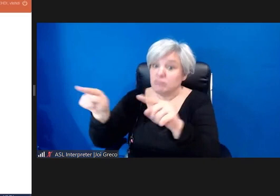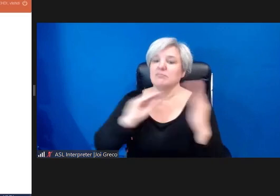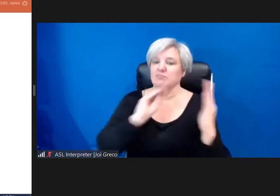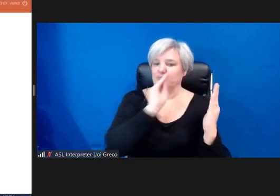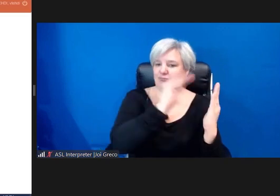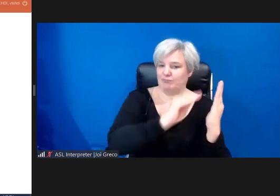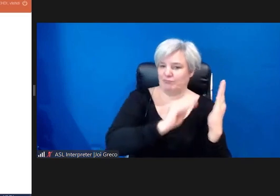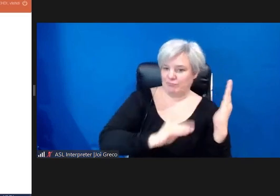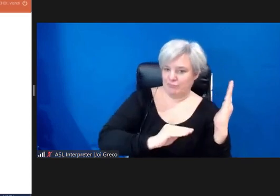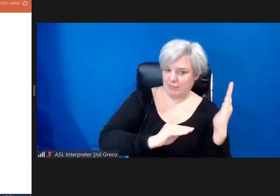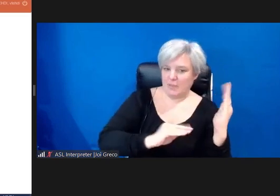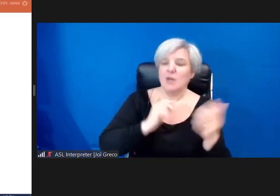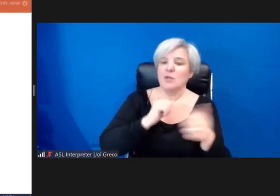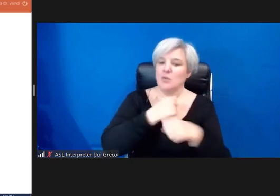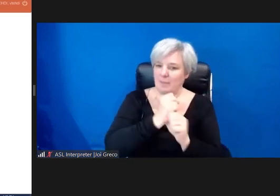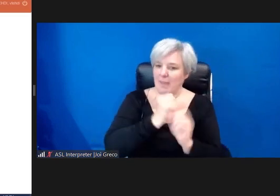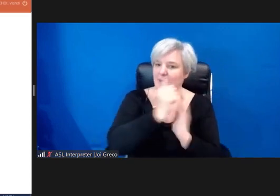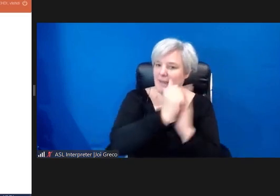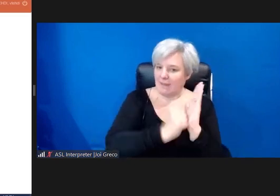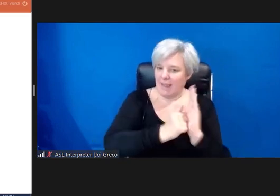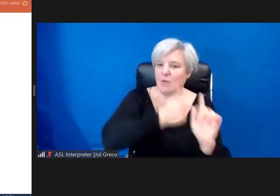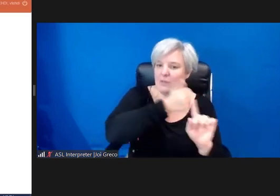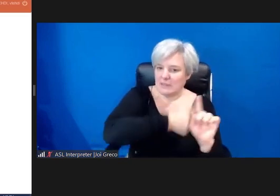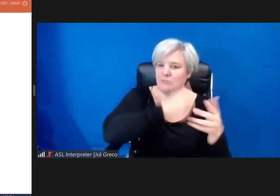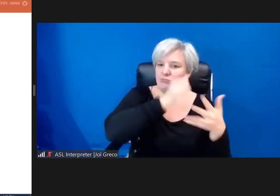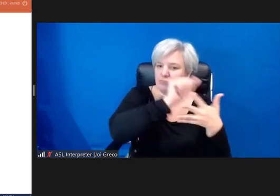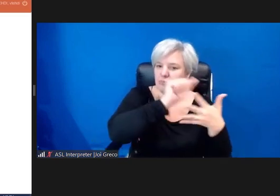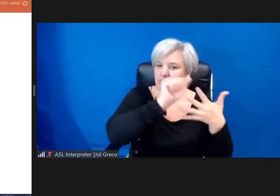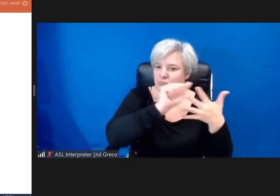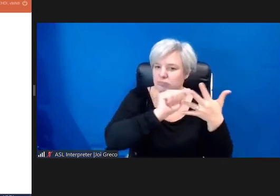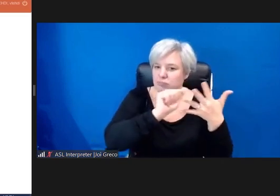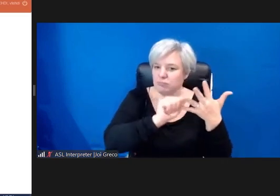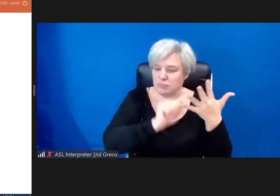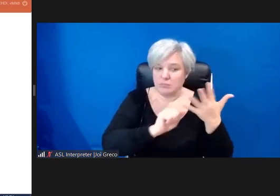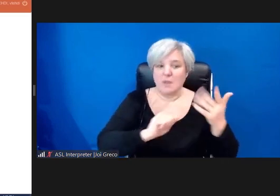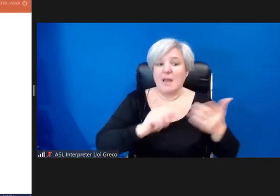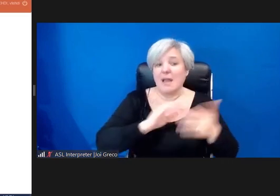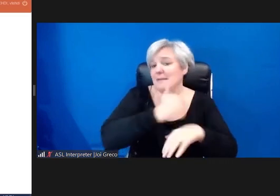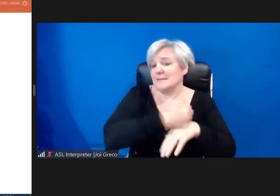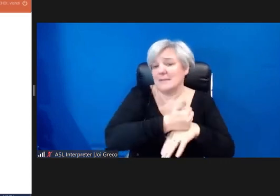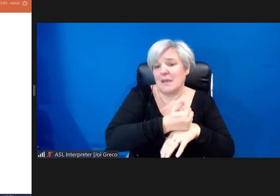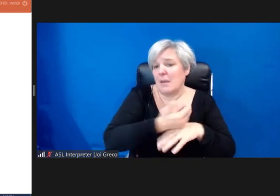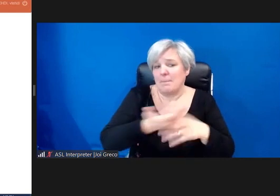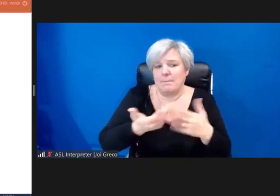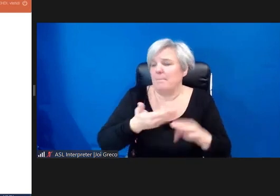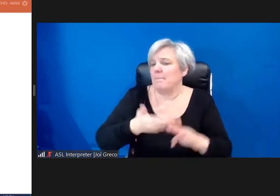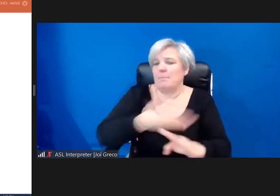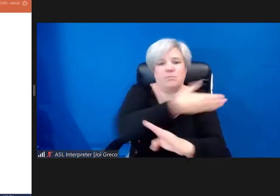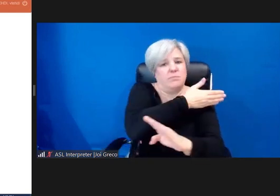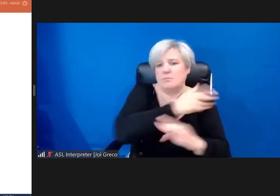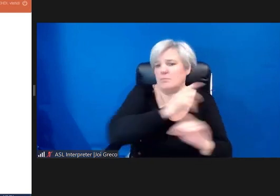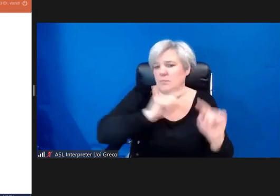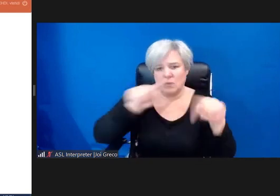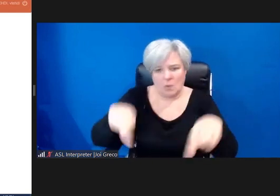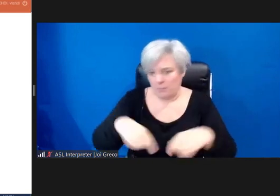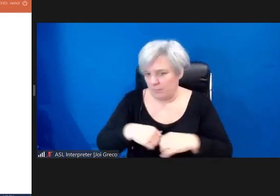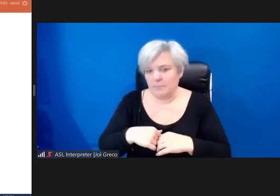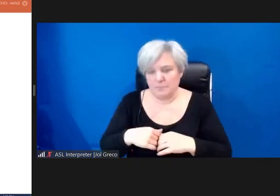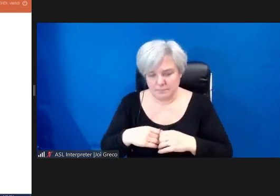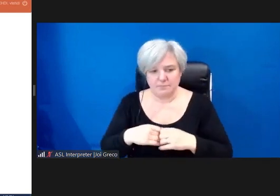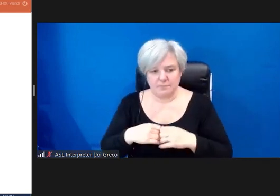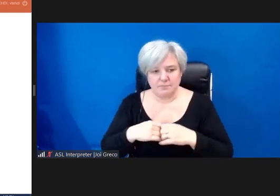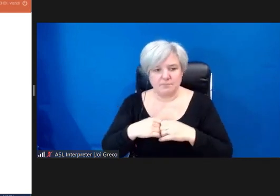create accounts for your facilities one by one, or you can set them up all ahead of time before you initiate the